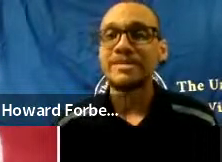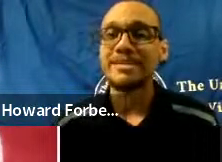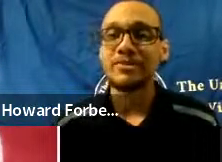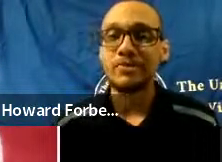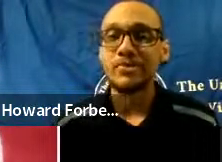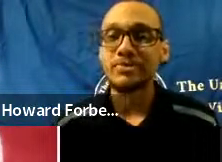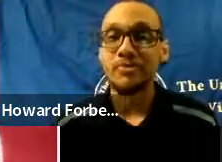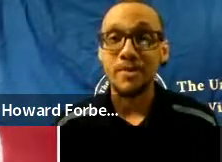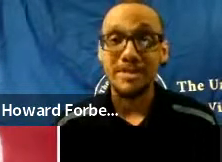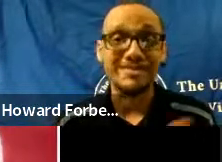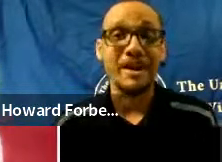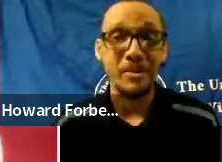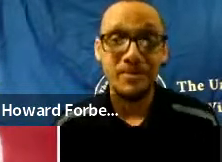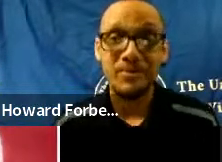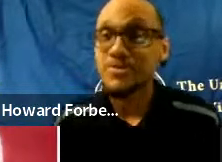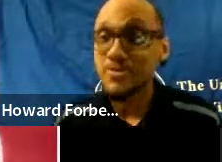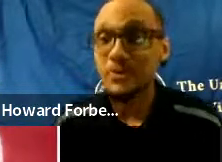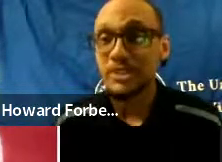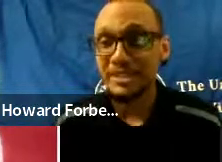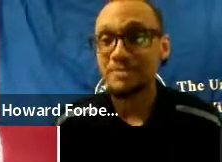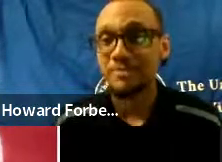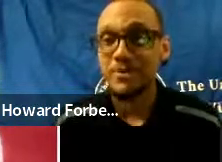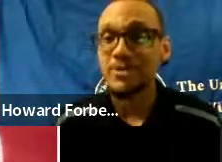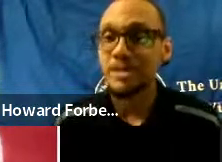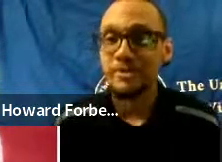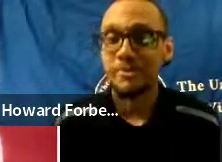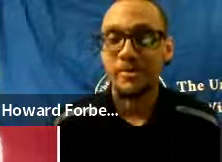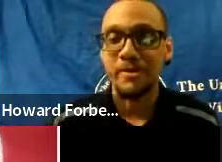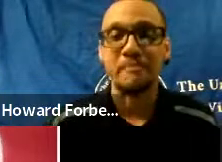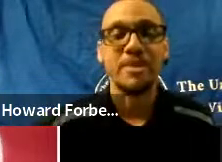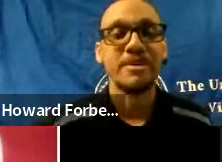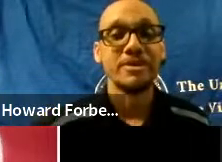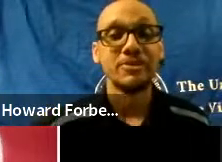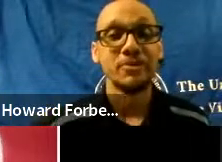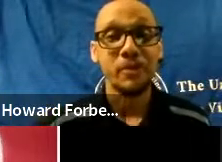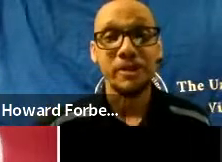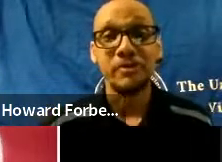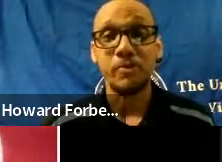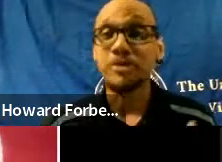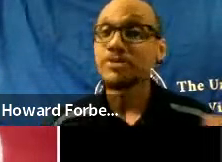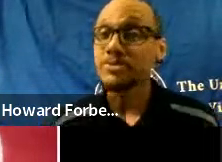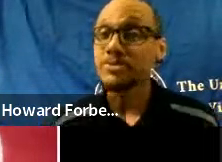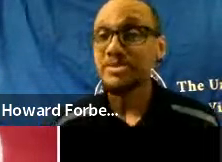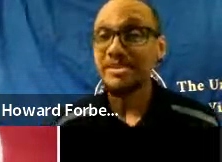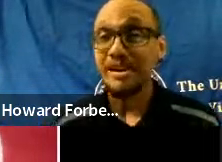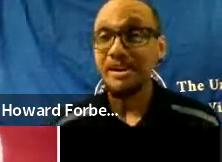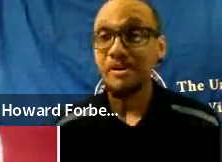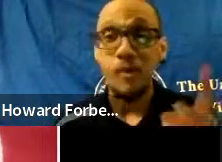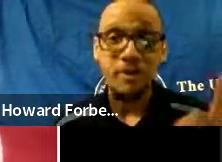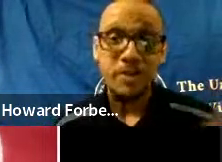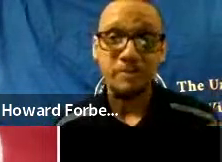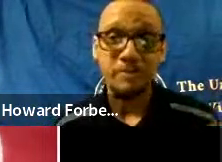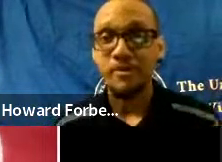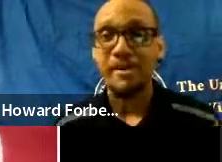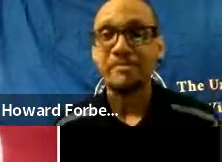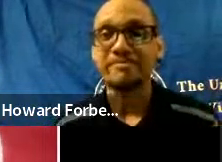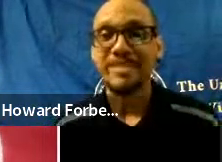and turn it into what is now the Youth Ocean Explorer Summer Program. So what used to be a